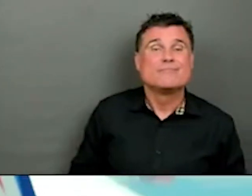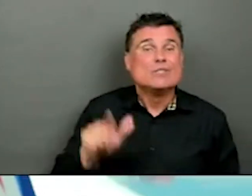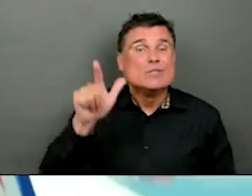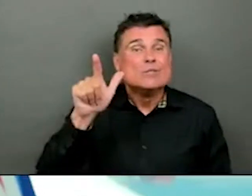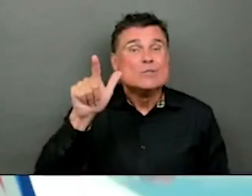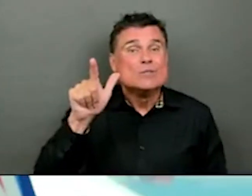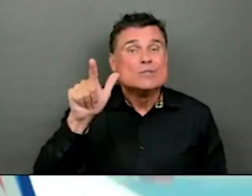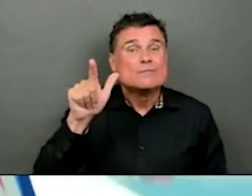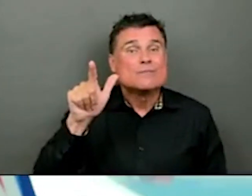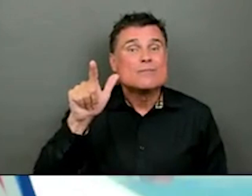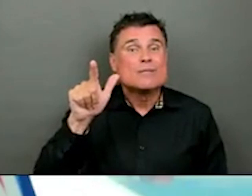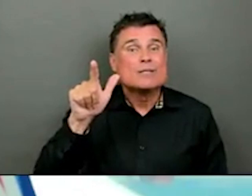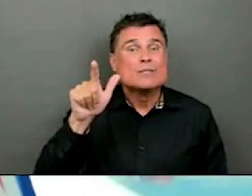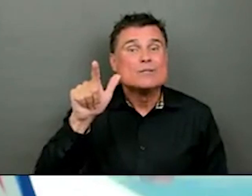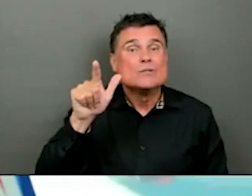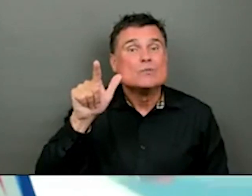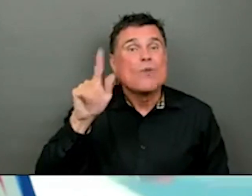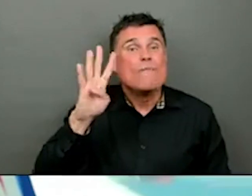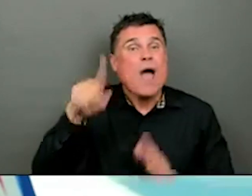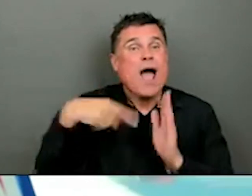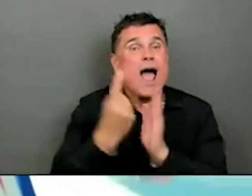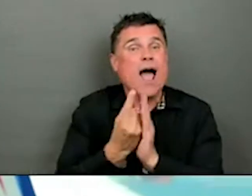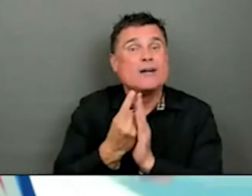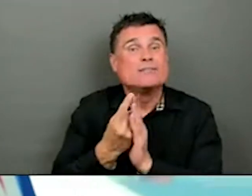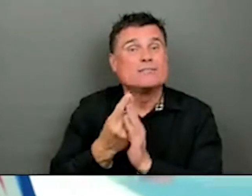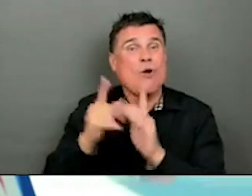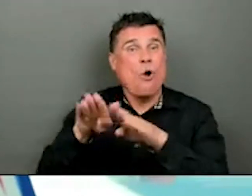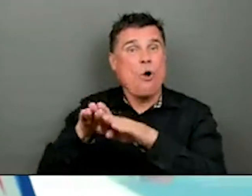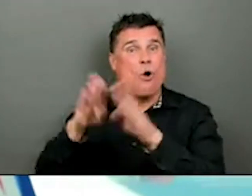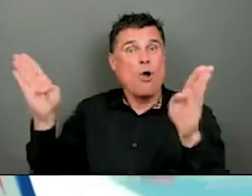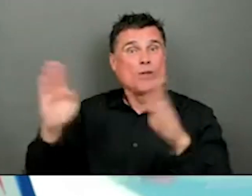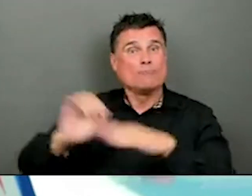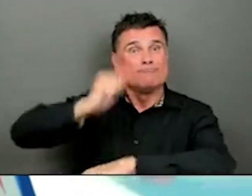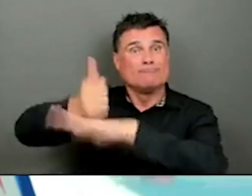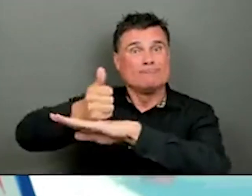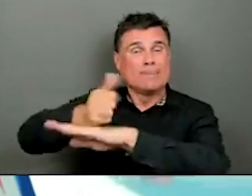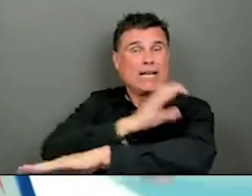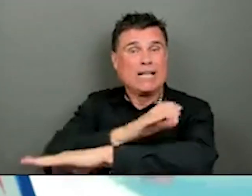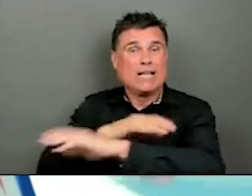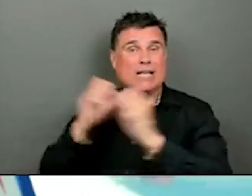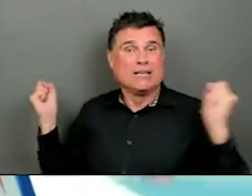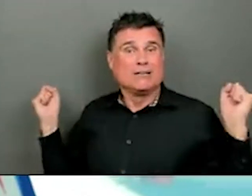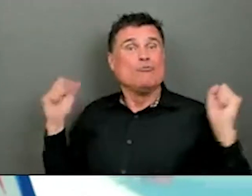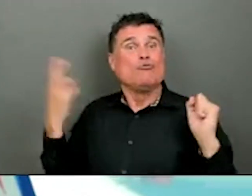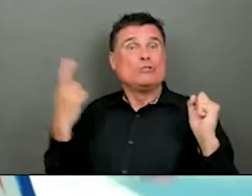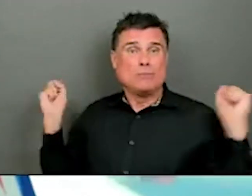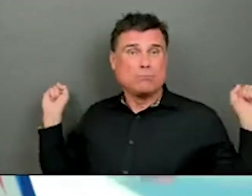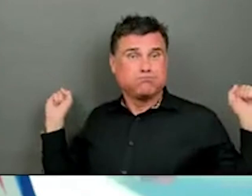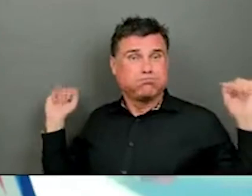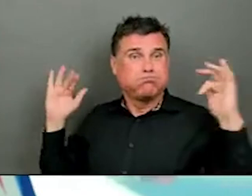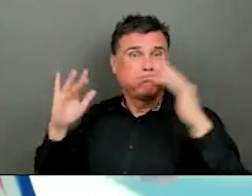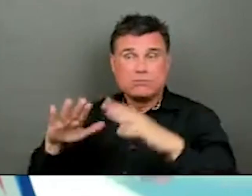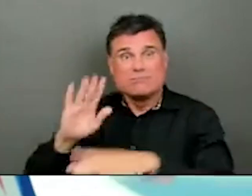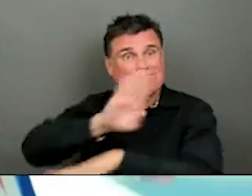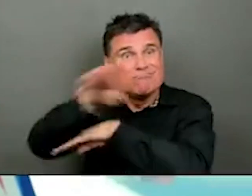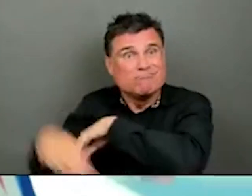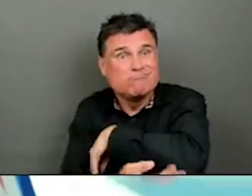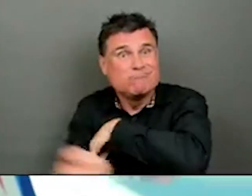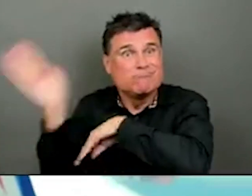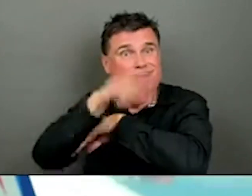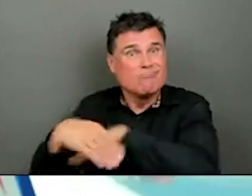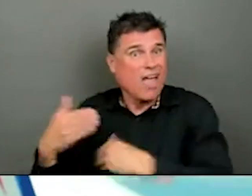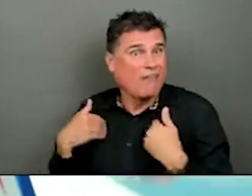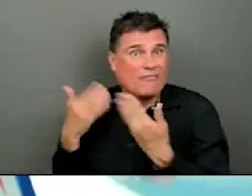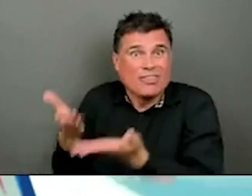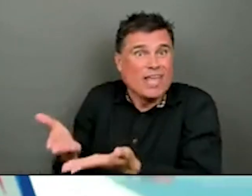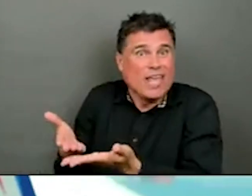ways to reach people and to raise those levels of immunization. I'm very proud, for example, as of today, I think in the Surrey local health area over